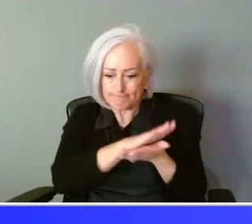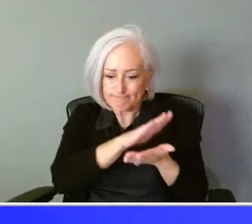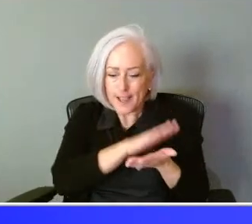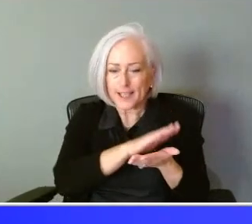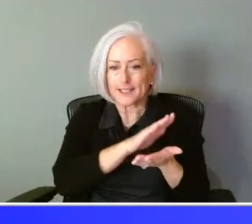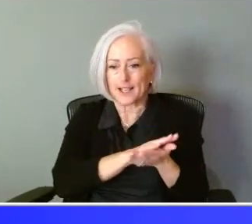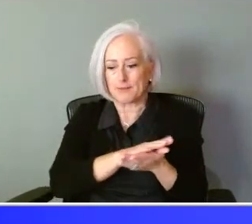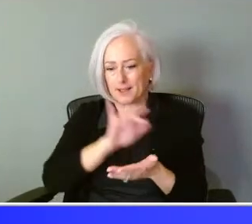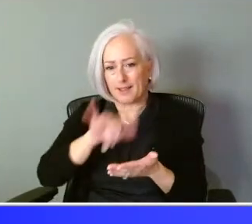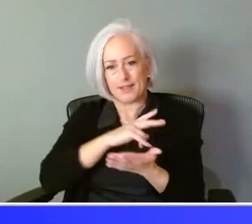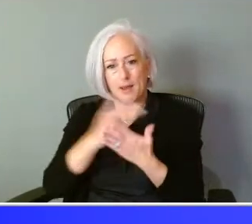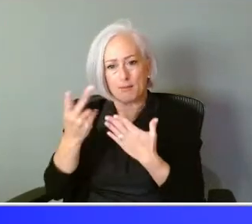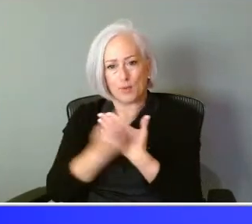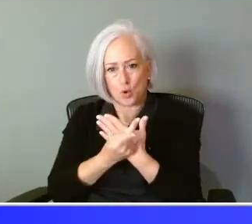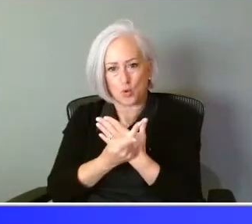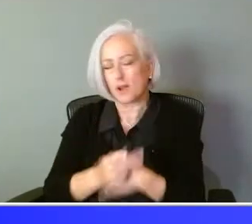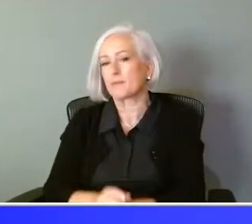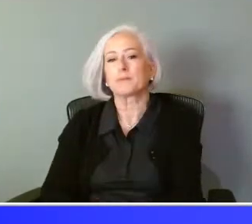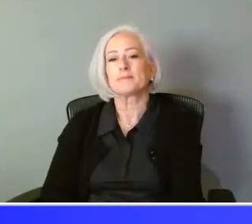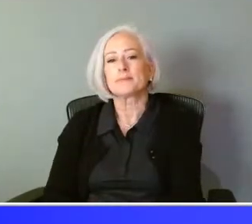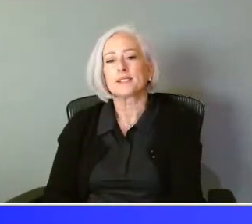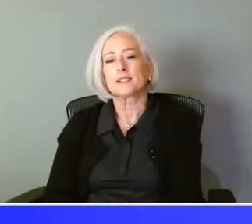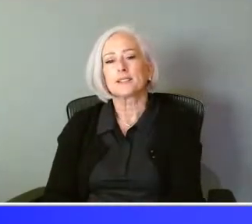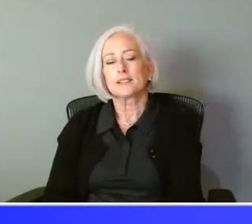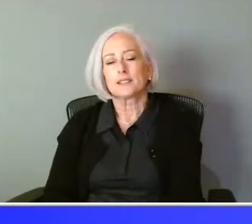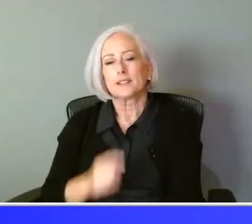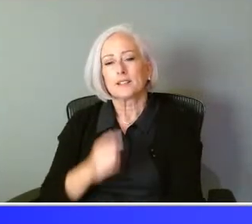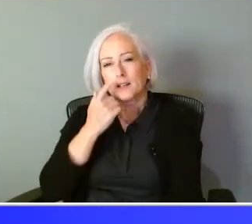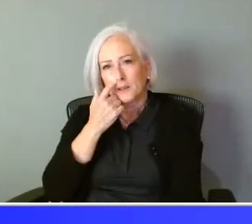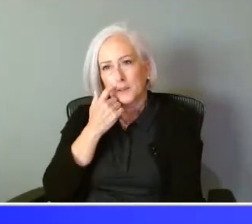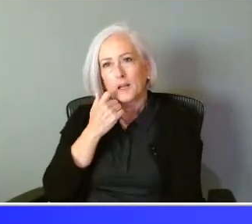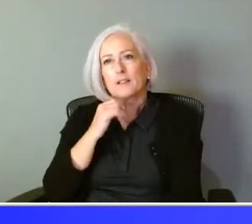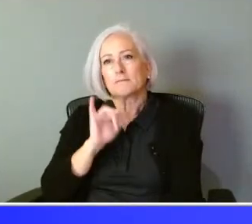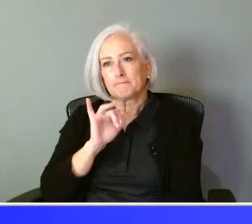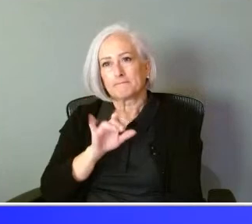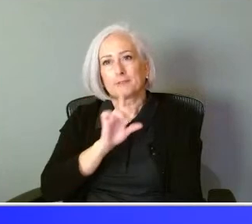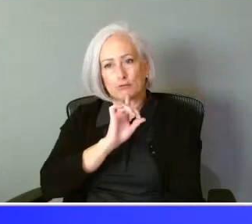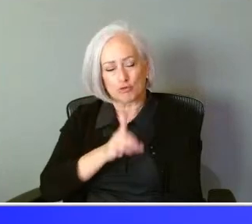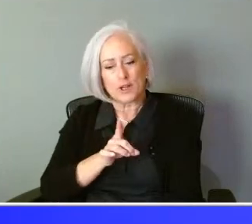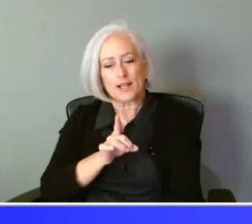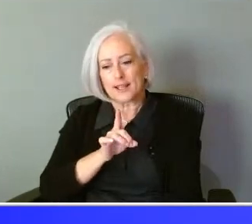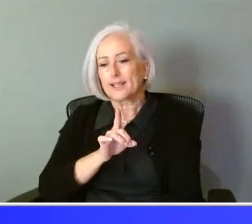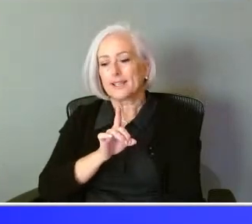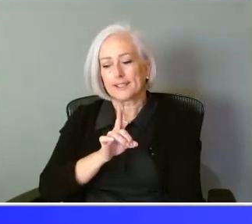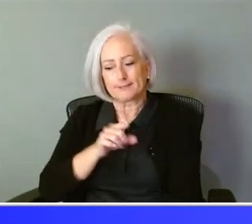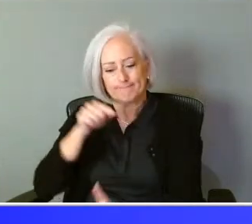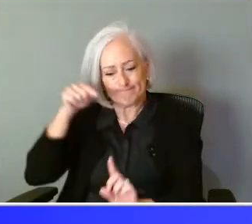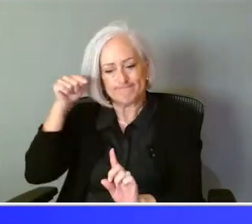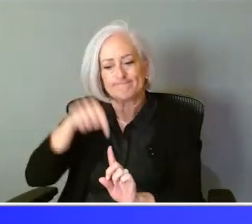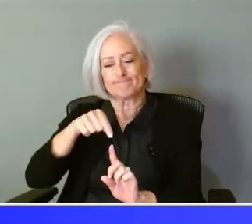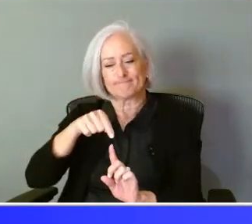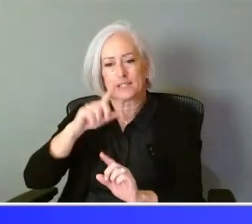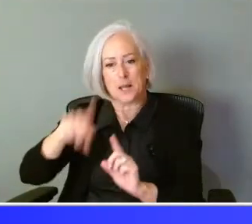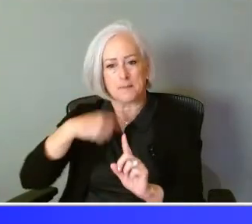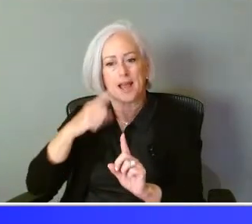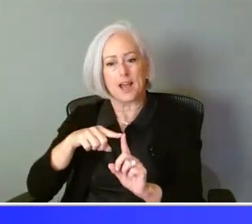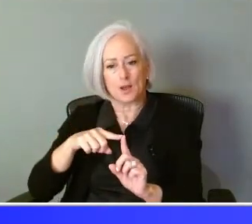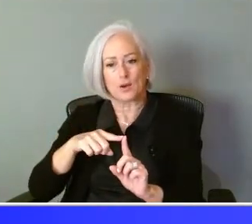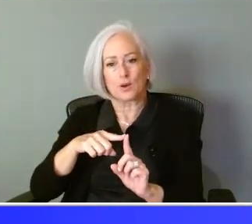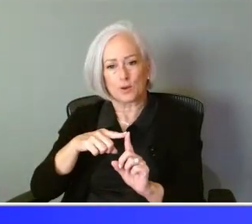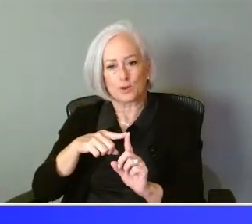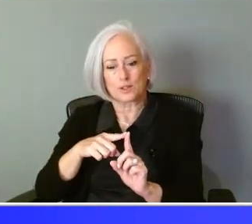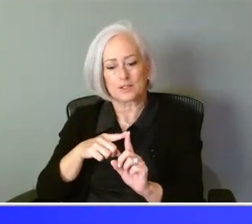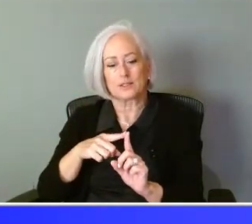program. And, it really came down to the fact that I think he